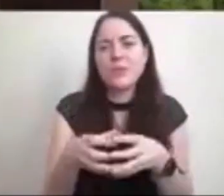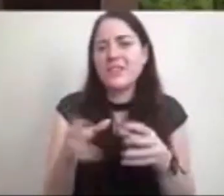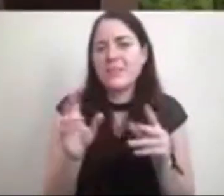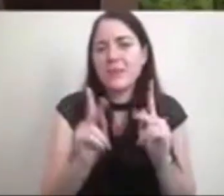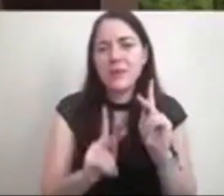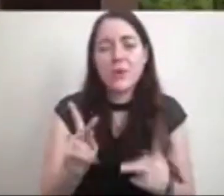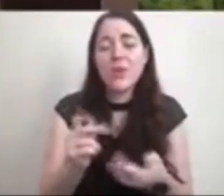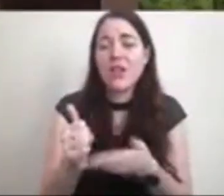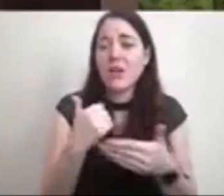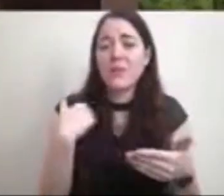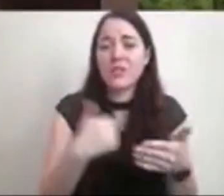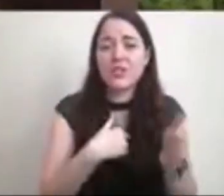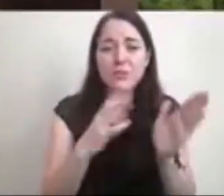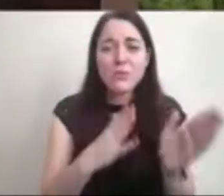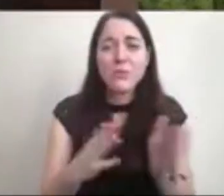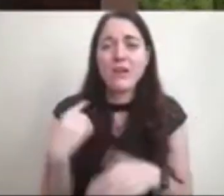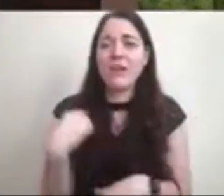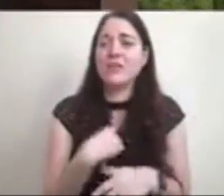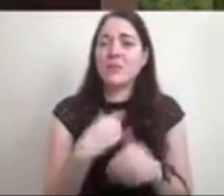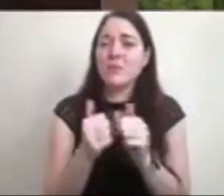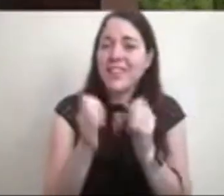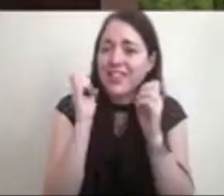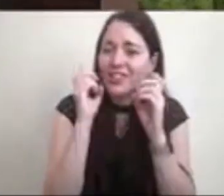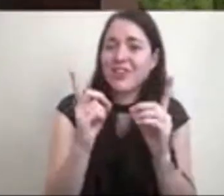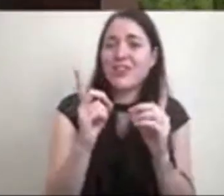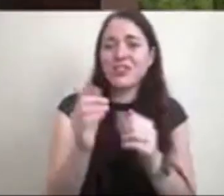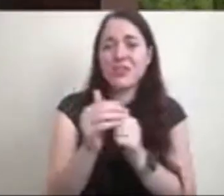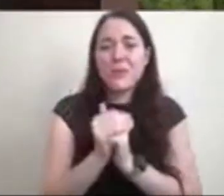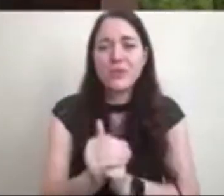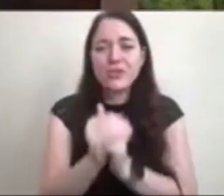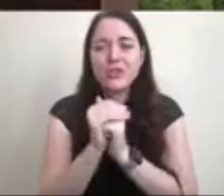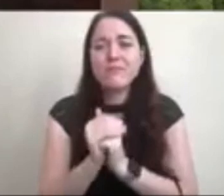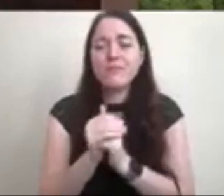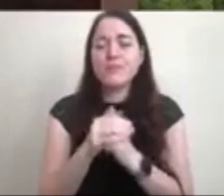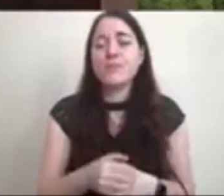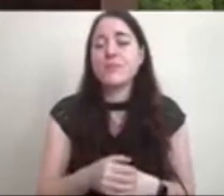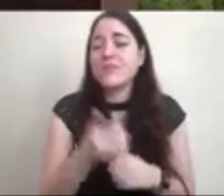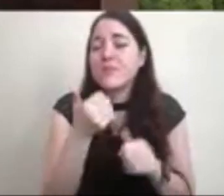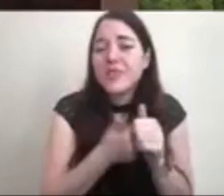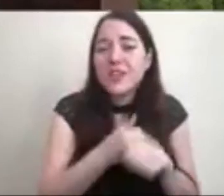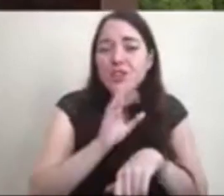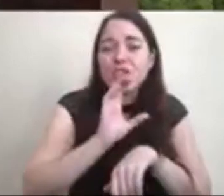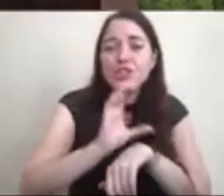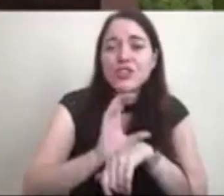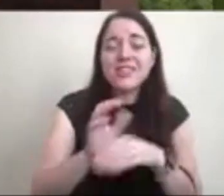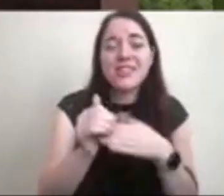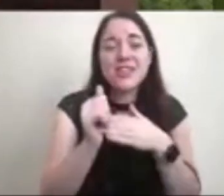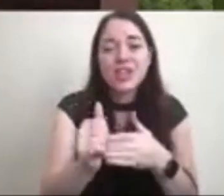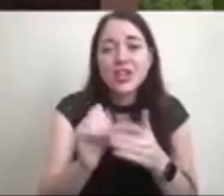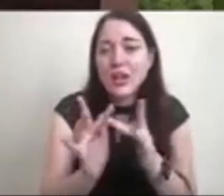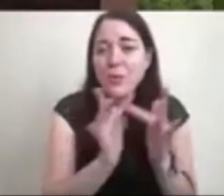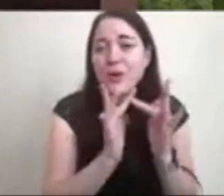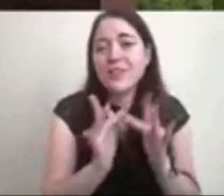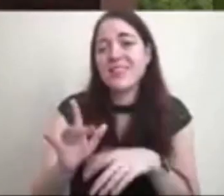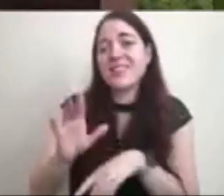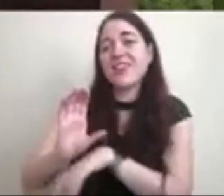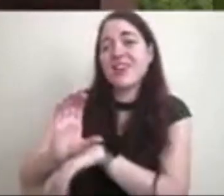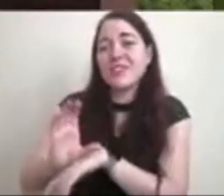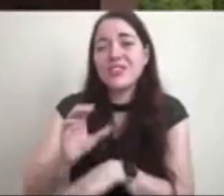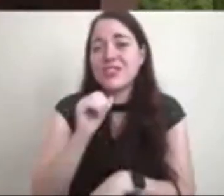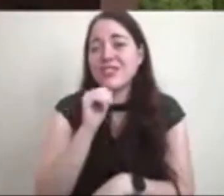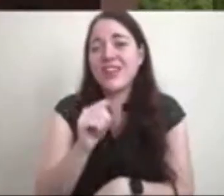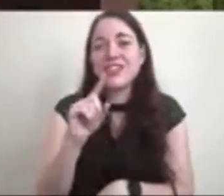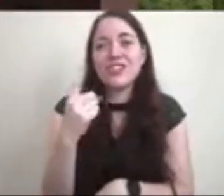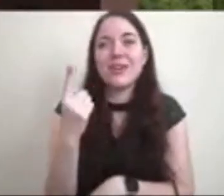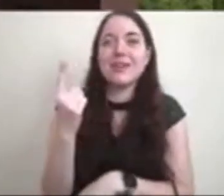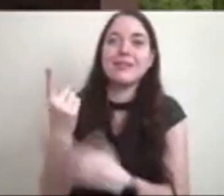with education and worship. These churches, leader networks, and congregations are not entities and